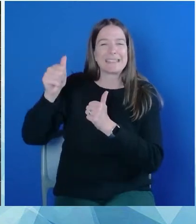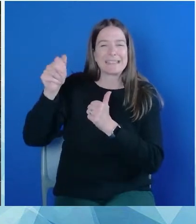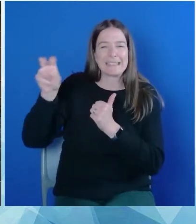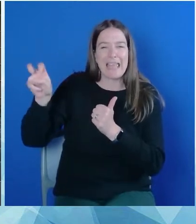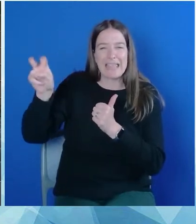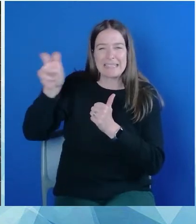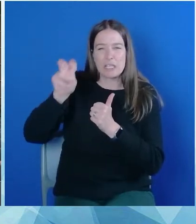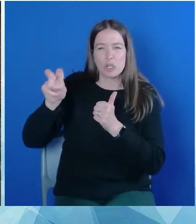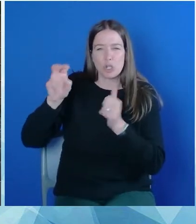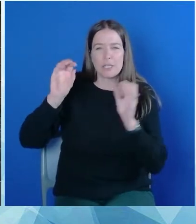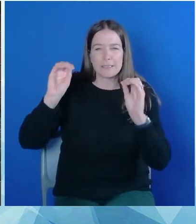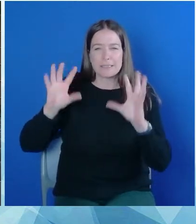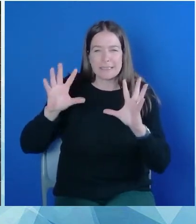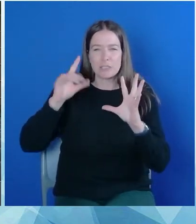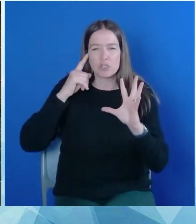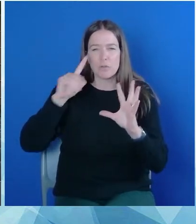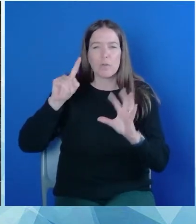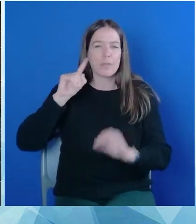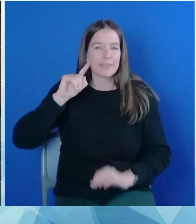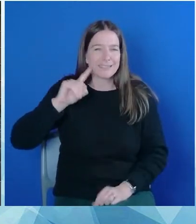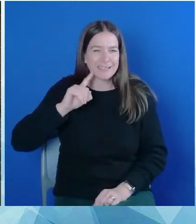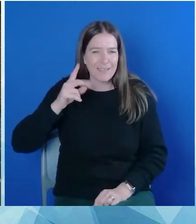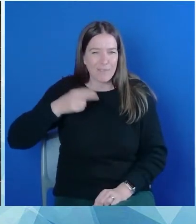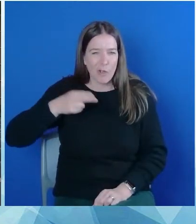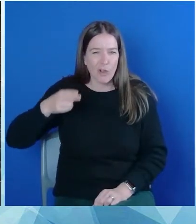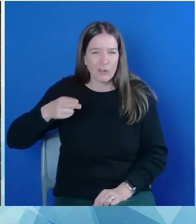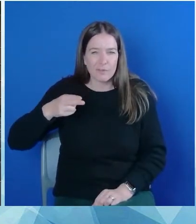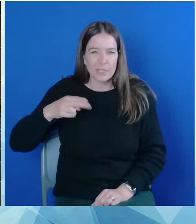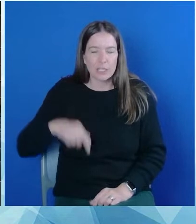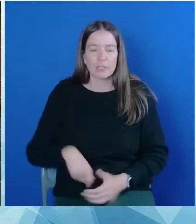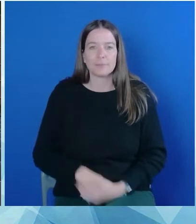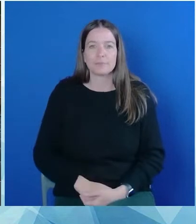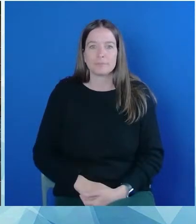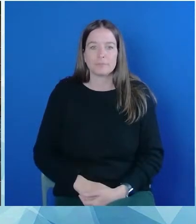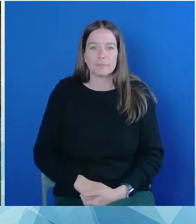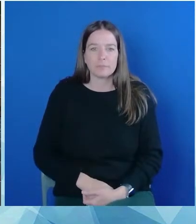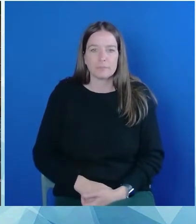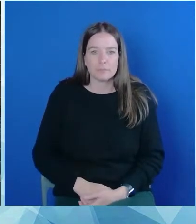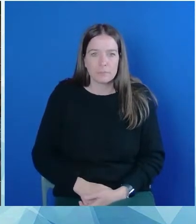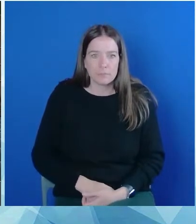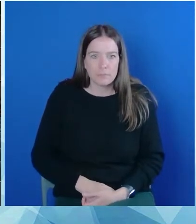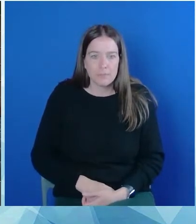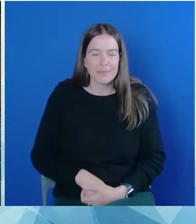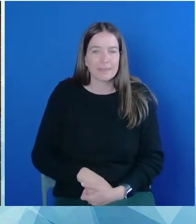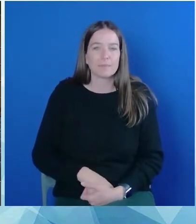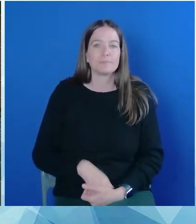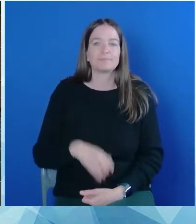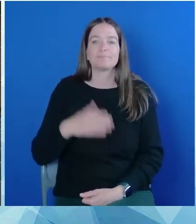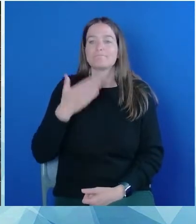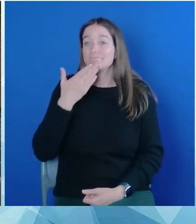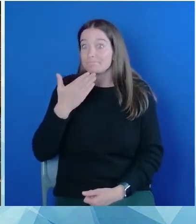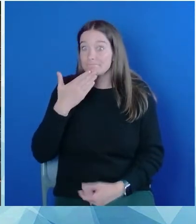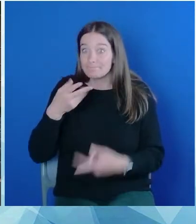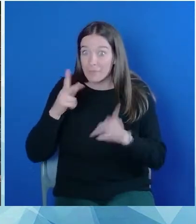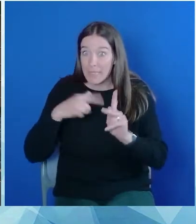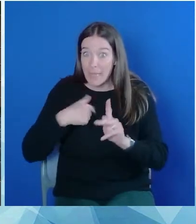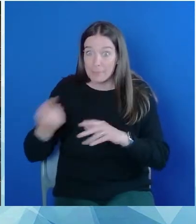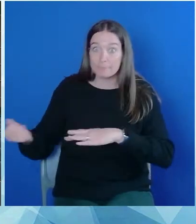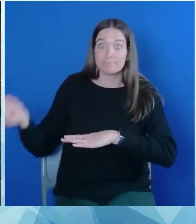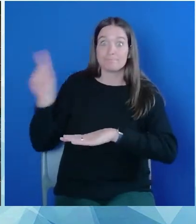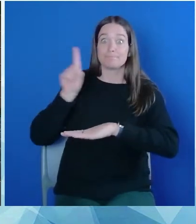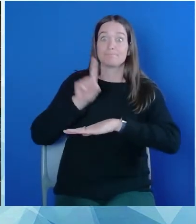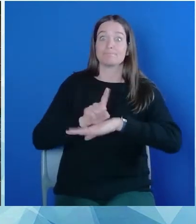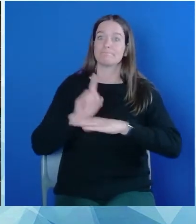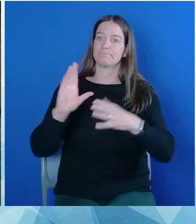hearing. So I'd like to thank you for allowing me this time to come forward and voice my concerns on a matter that was brought